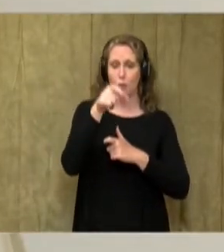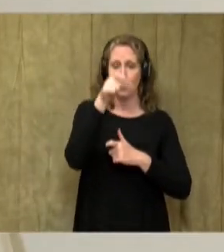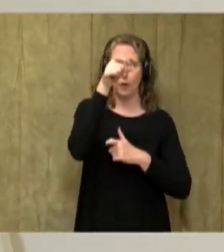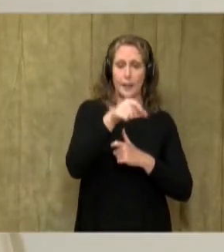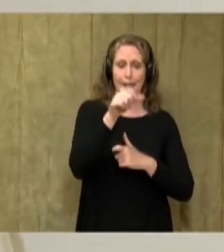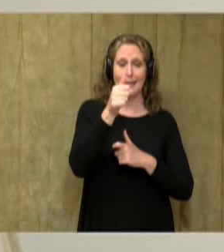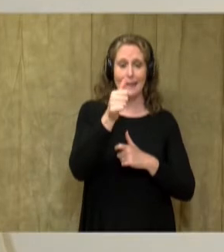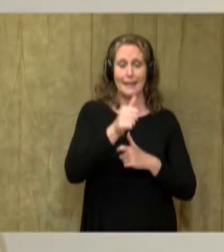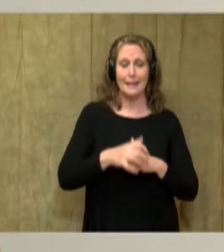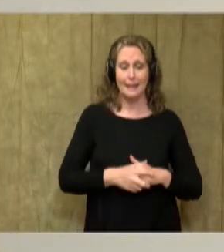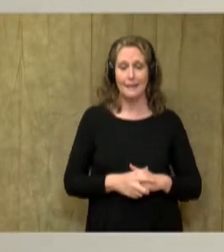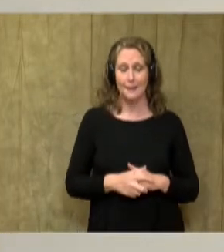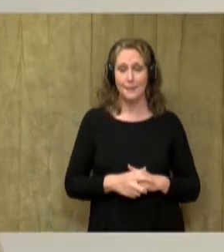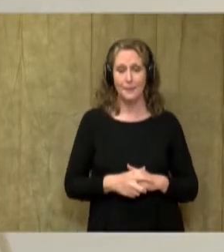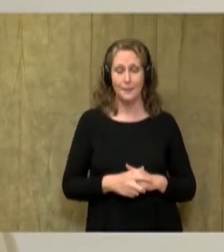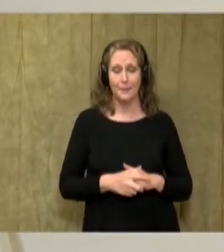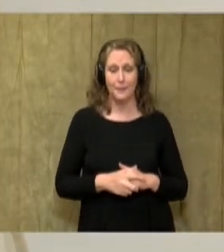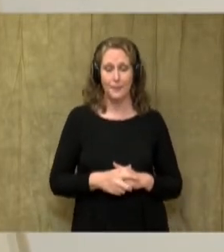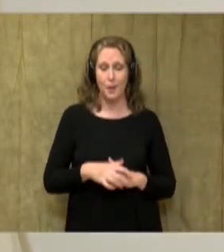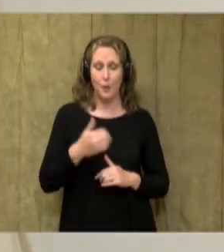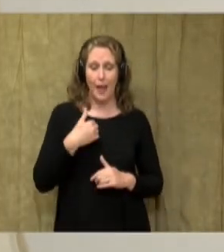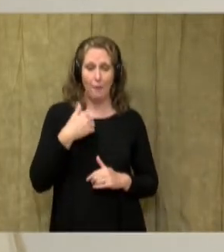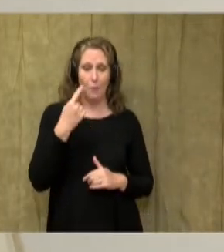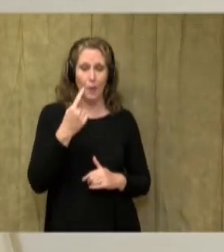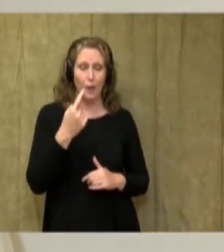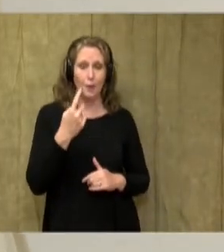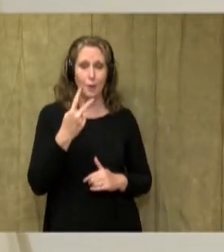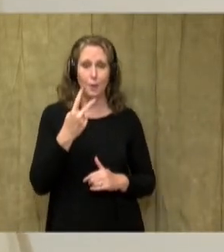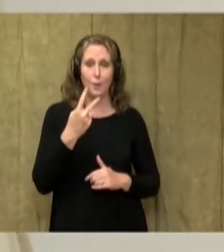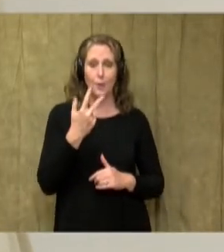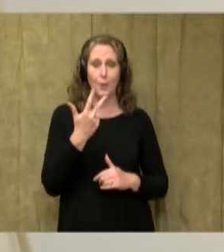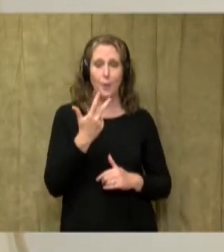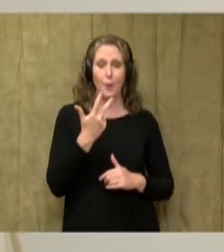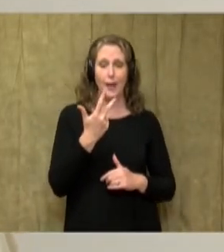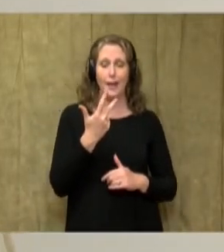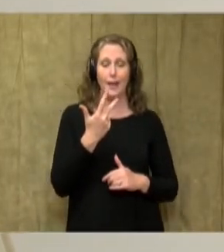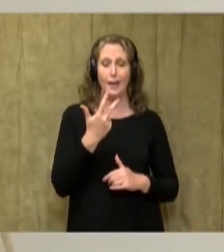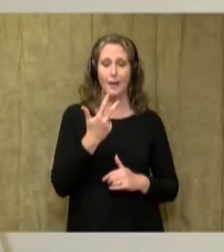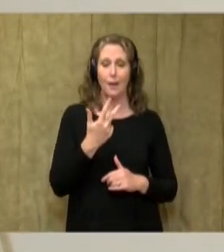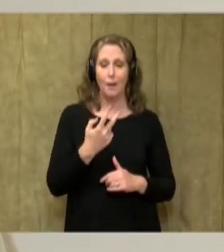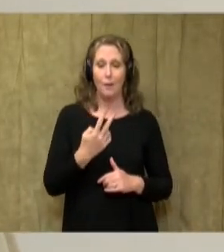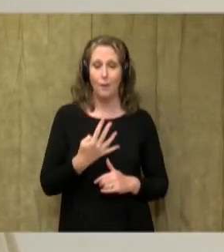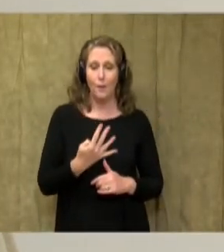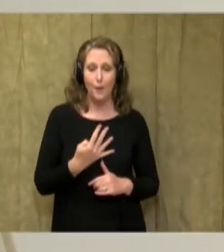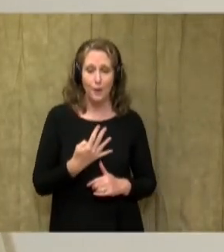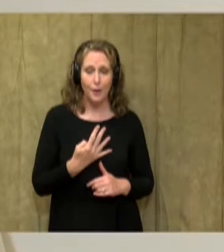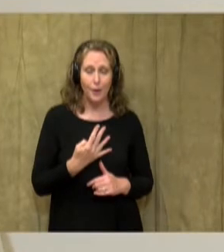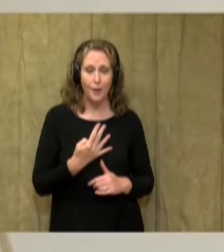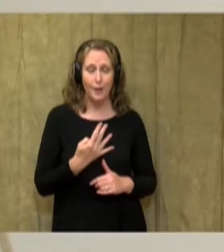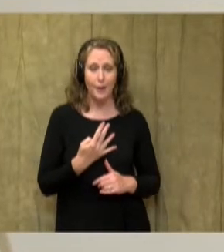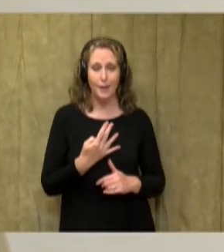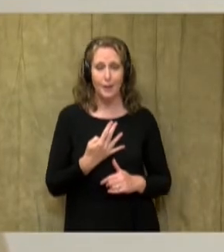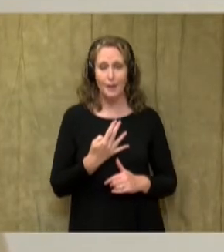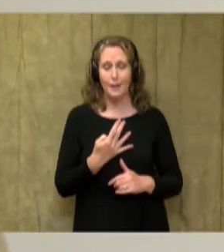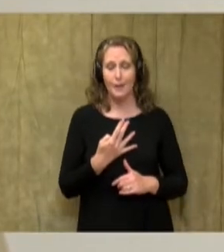1, 2, 3, 4,